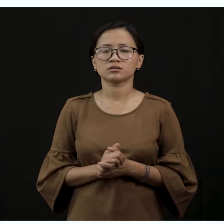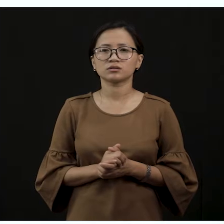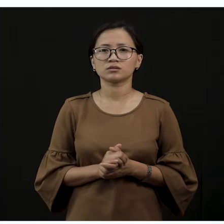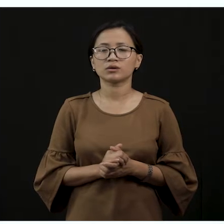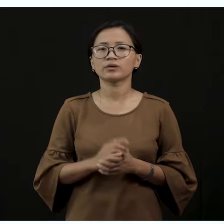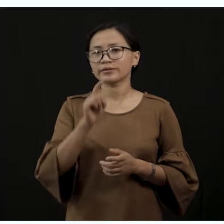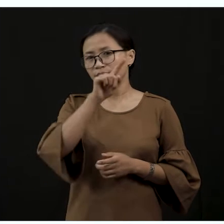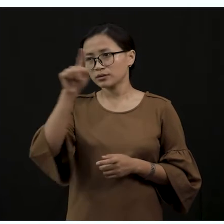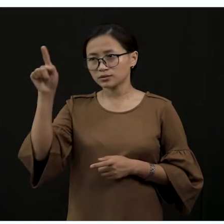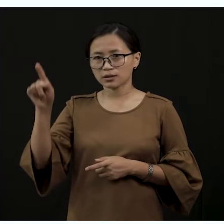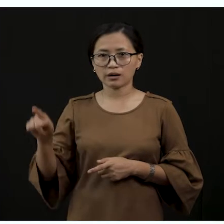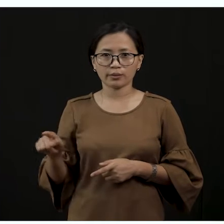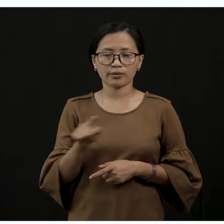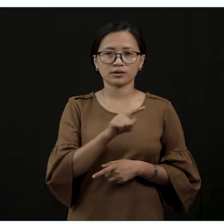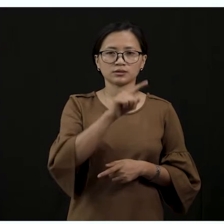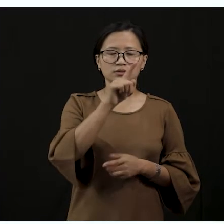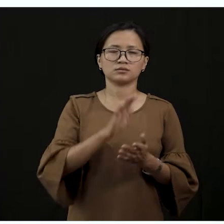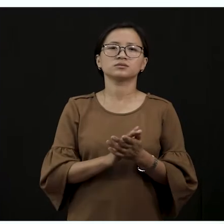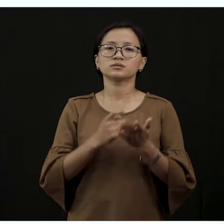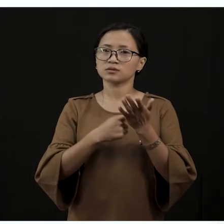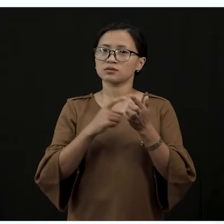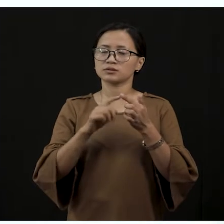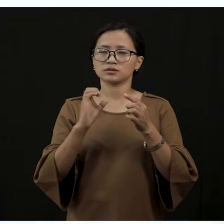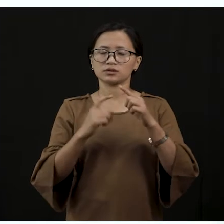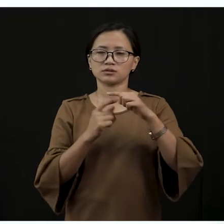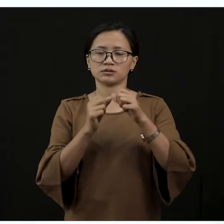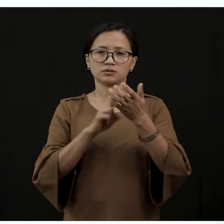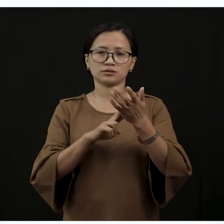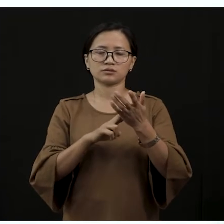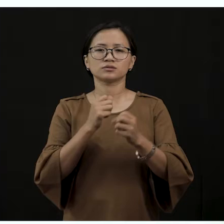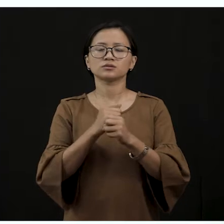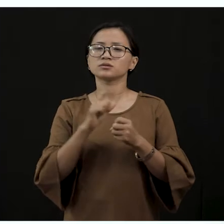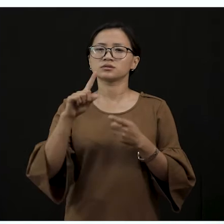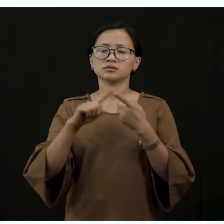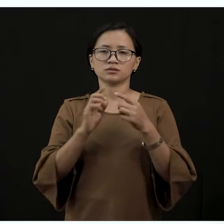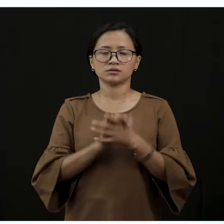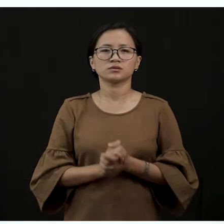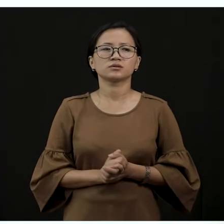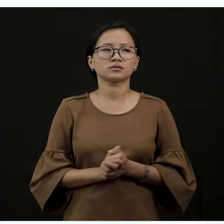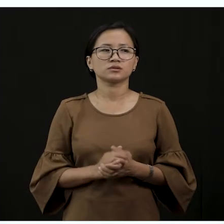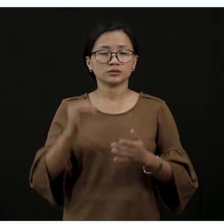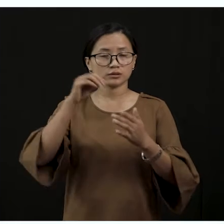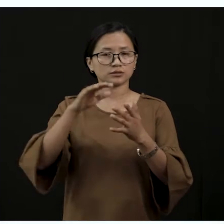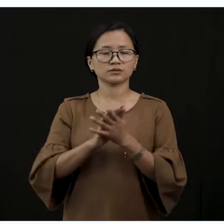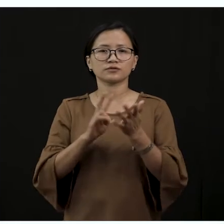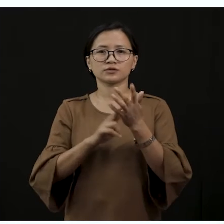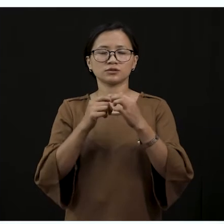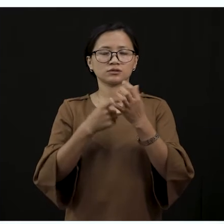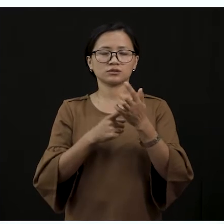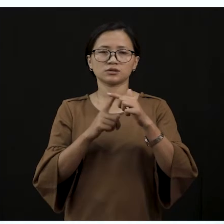This is a rectangle. Here also the yellow dot indicates the vertices and